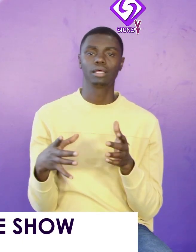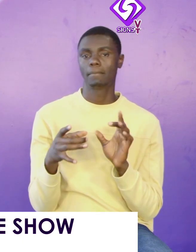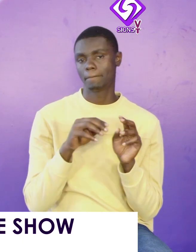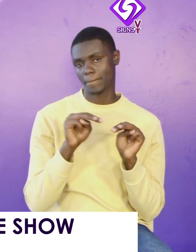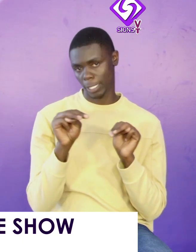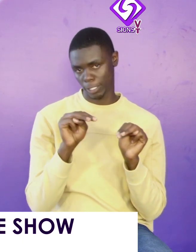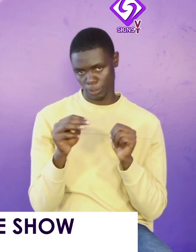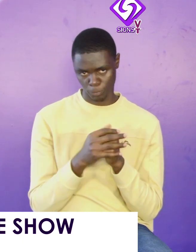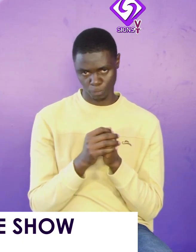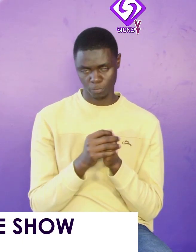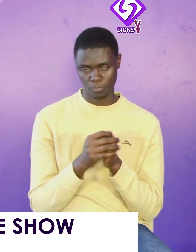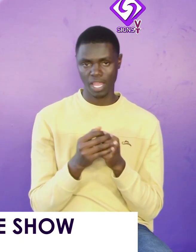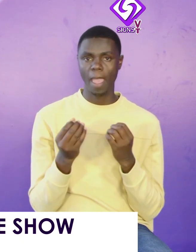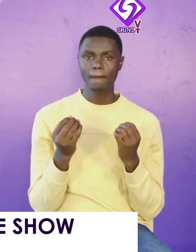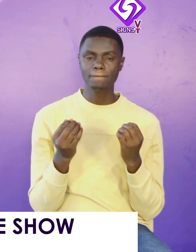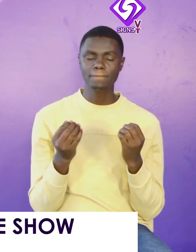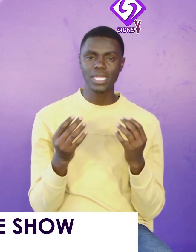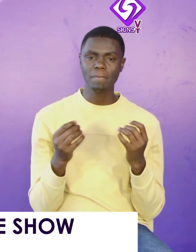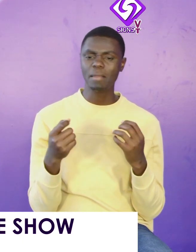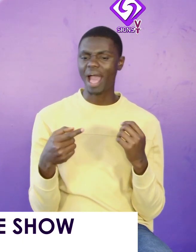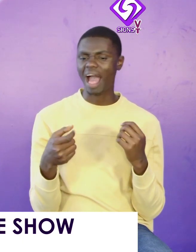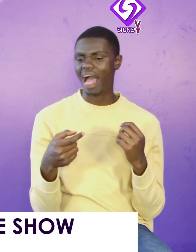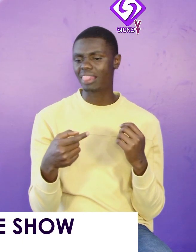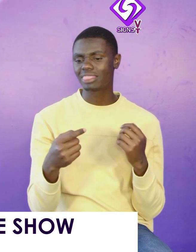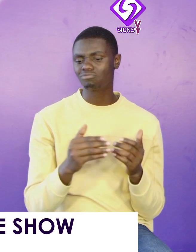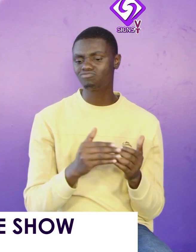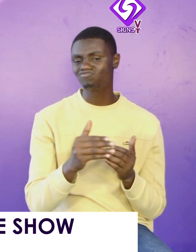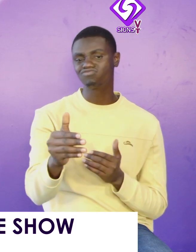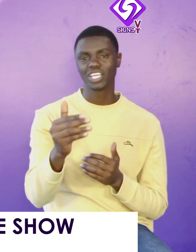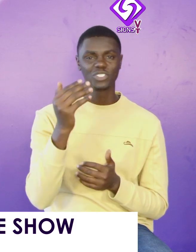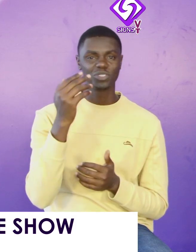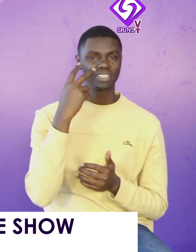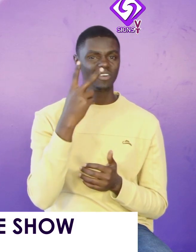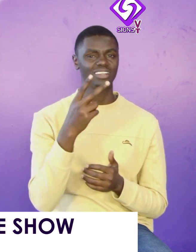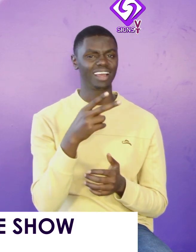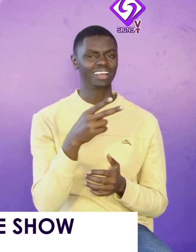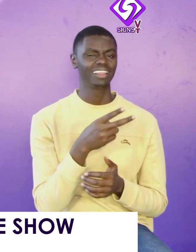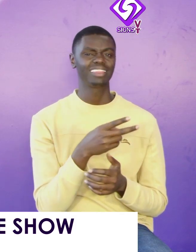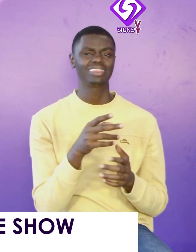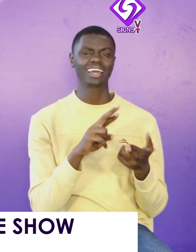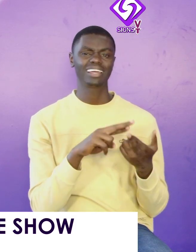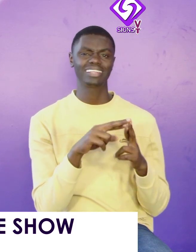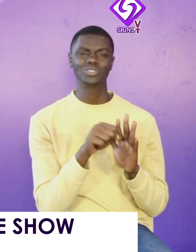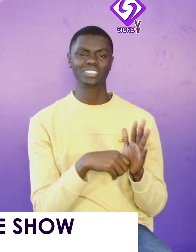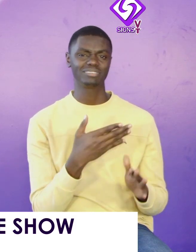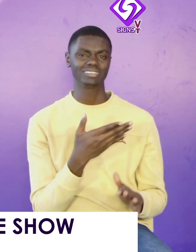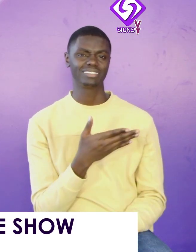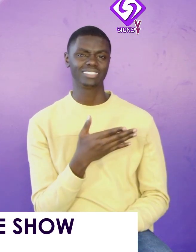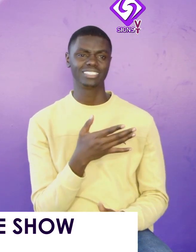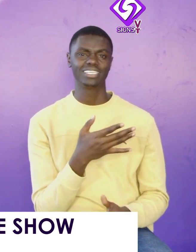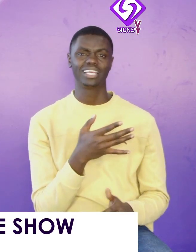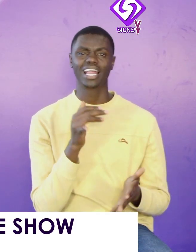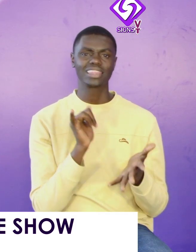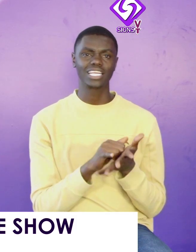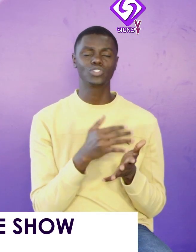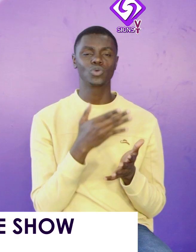Many months from today, you will notice that relationship that you're about